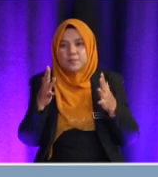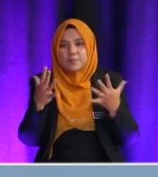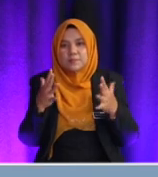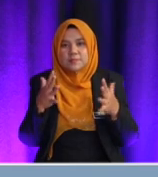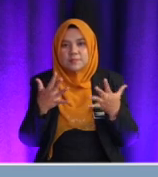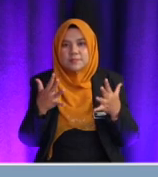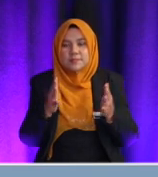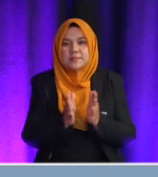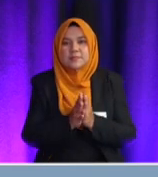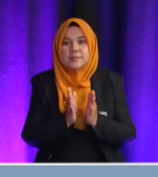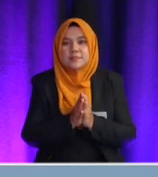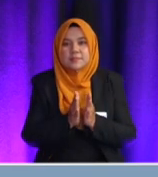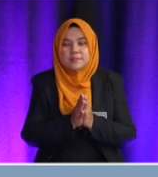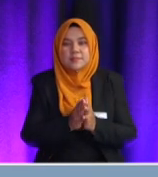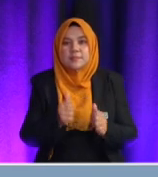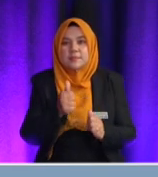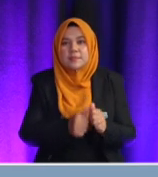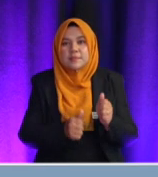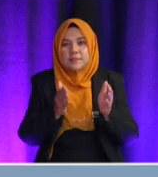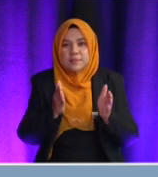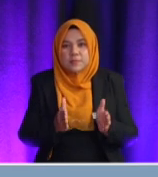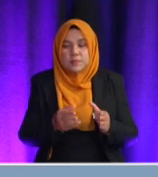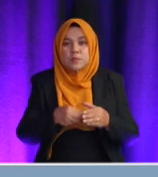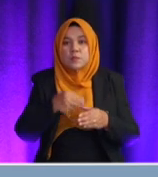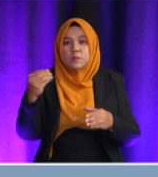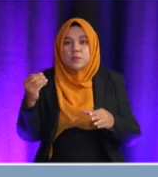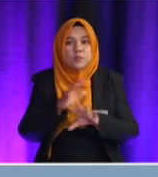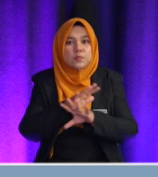Good job, so, everyone. For those out there,